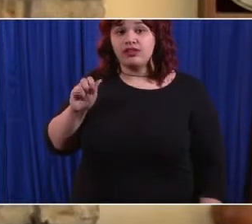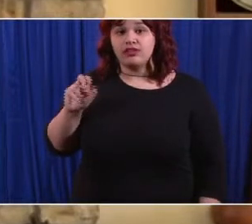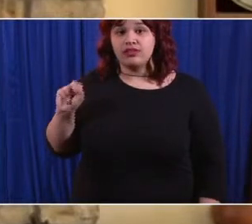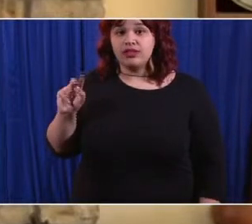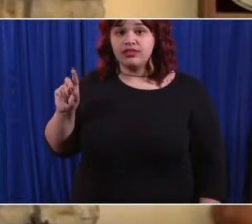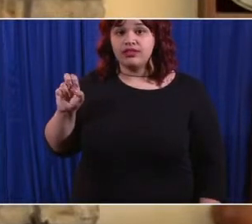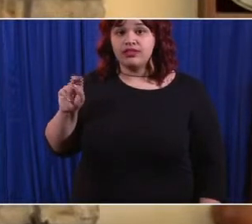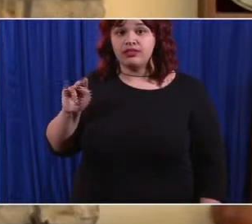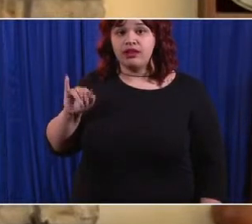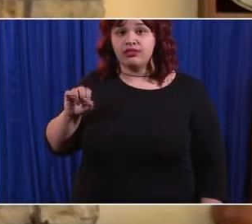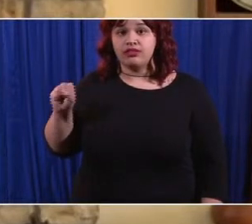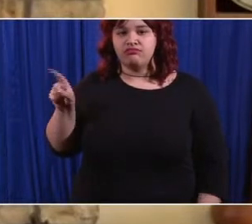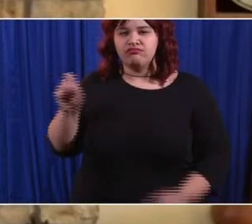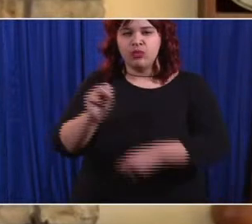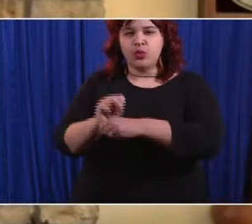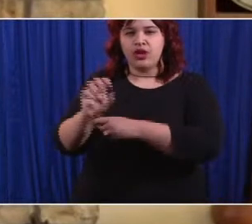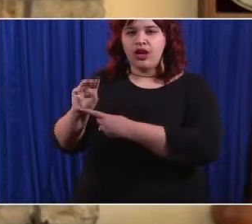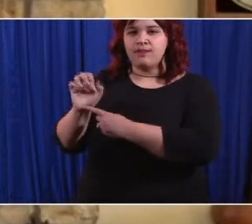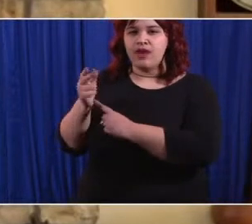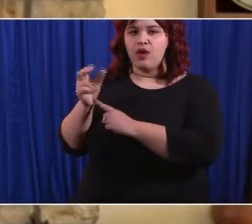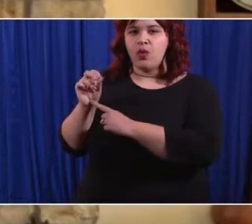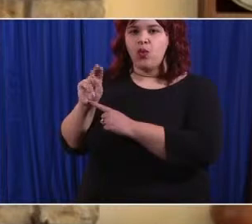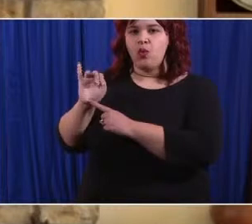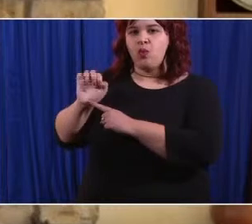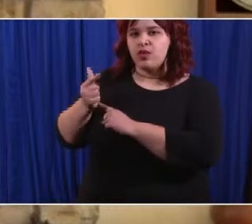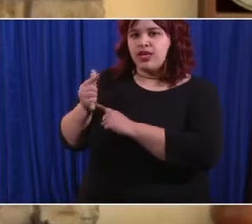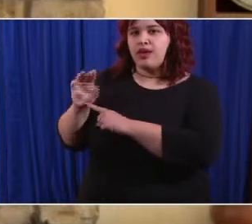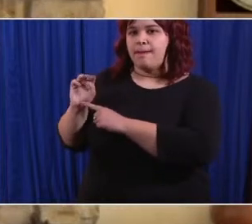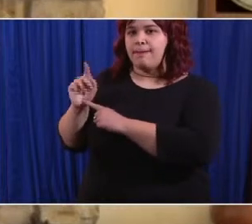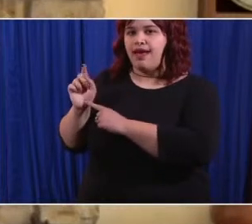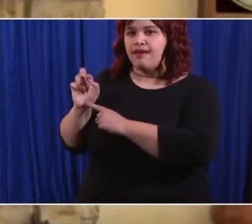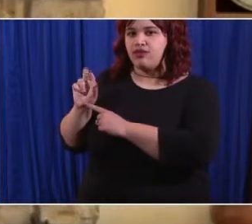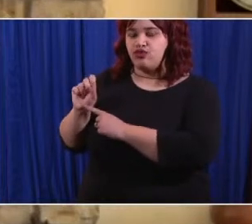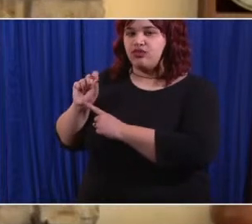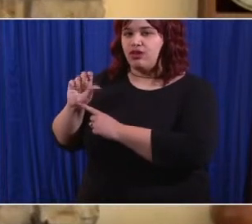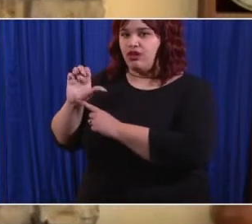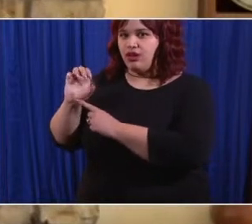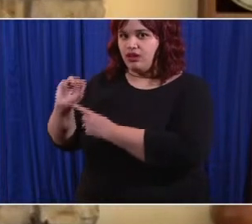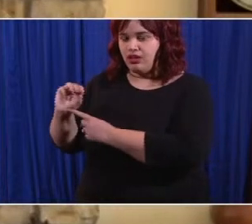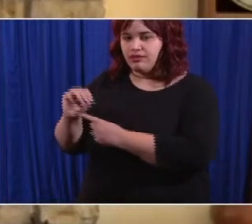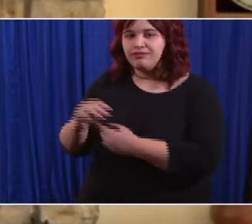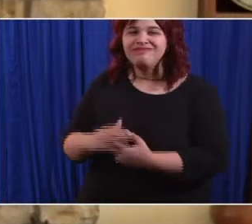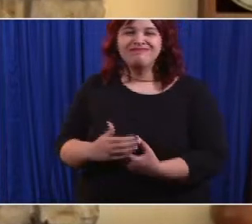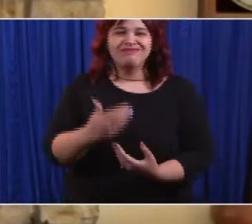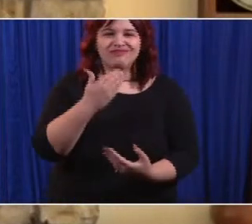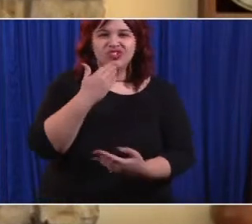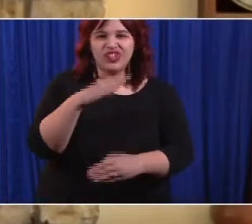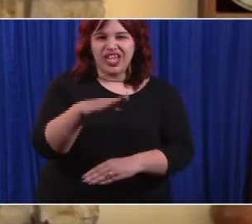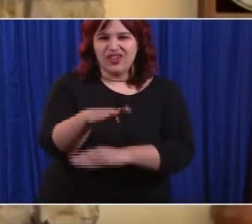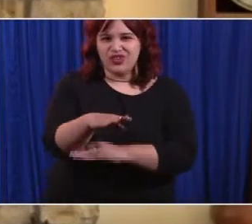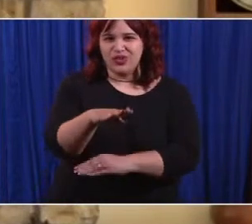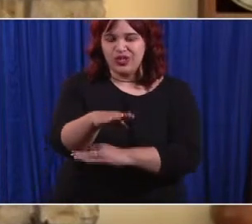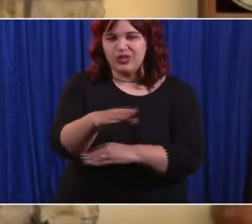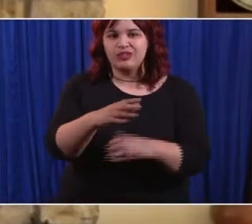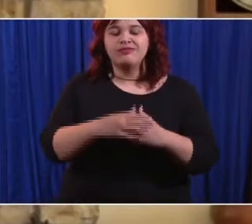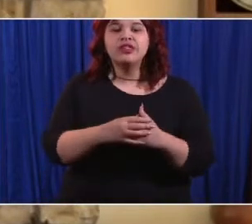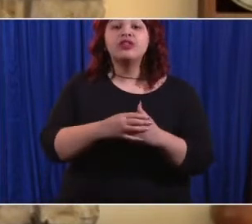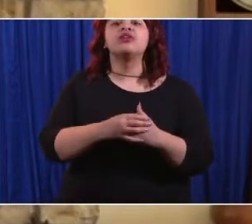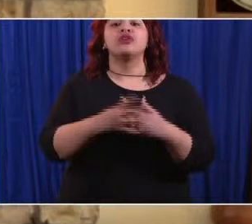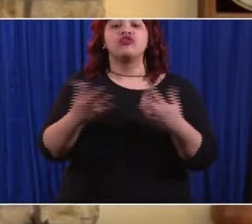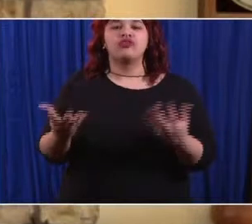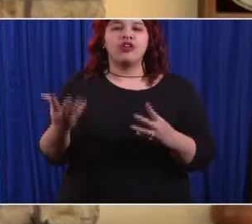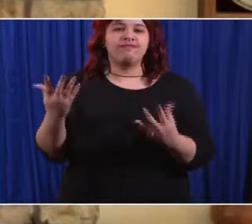Good afternoon, Governor. Afternoon. We'd like to know how the new capacity limits on entertainment and sporting